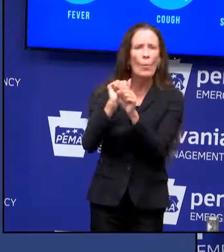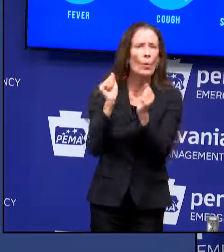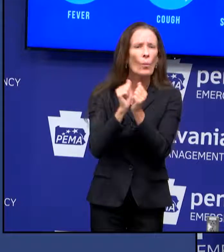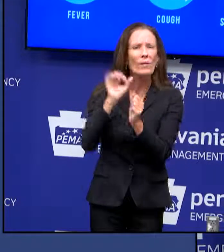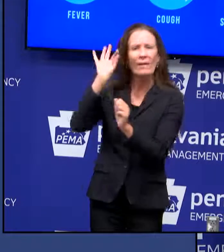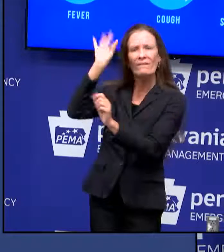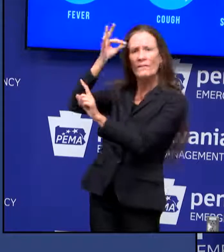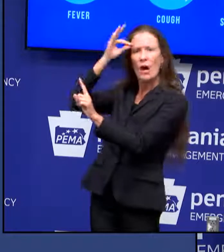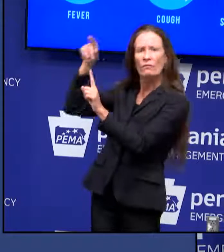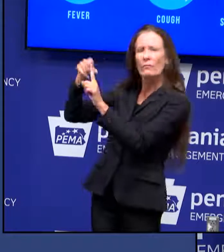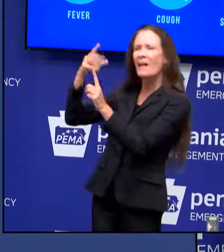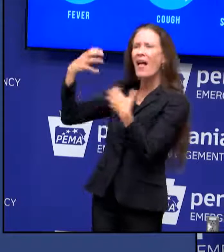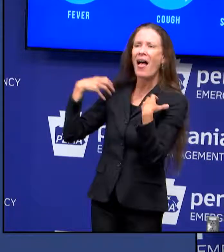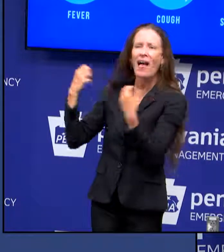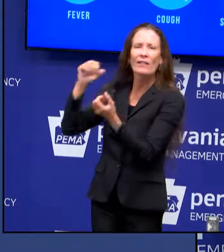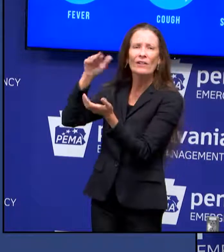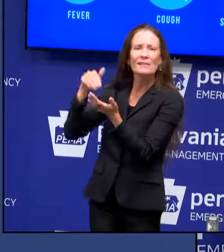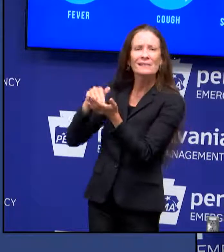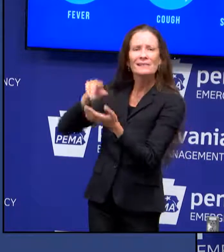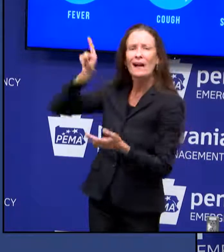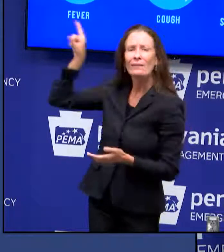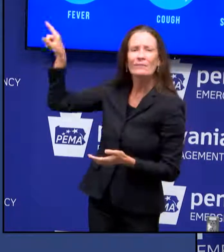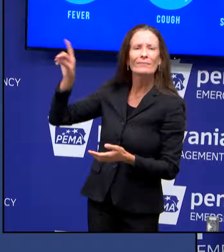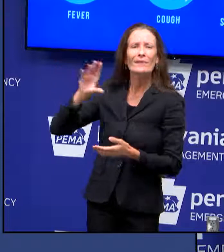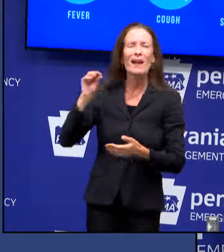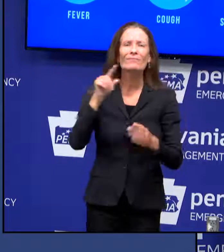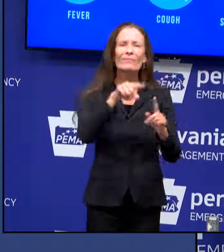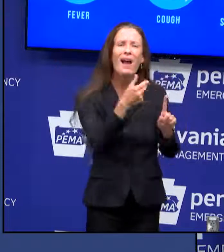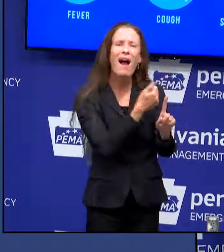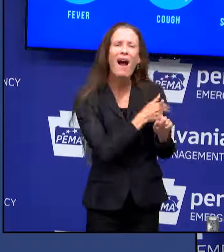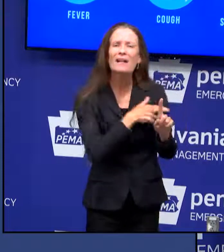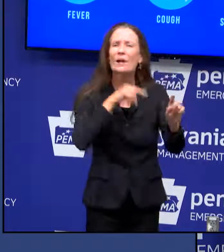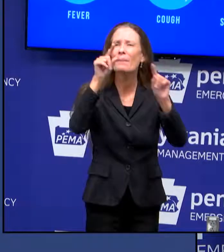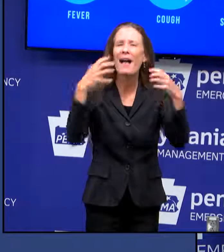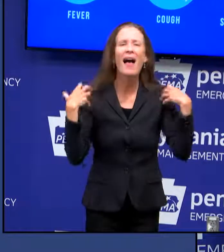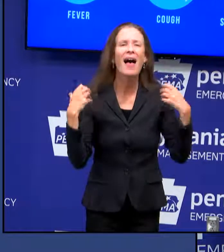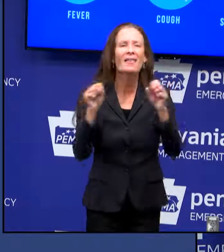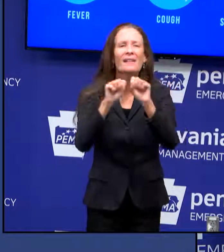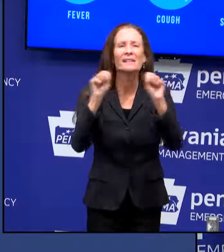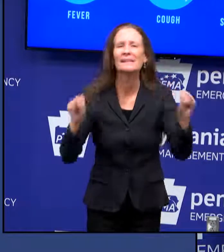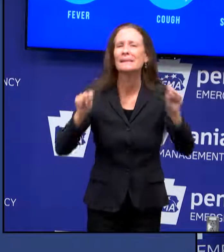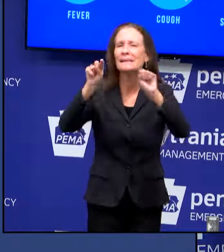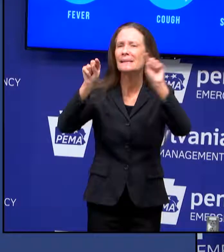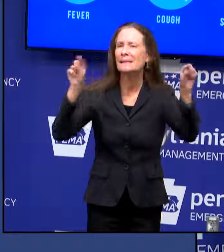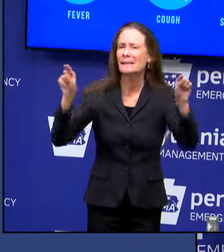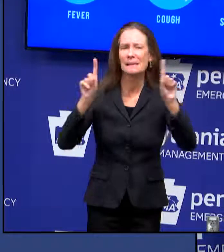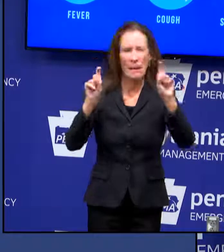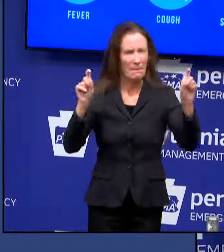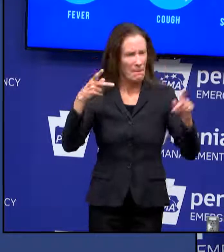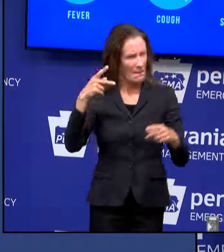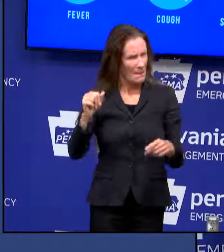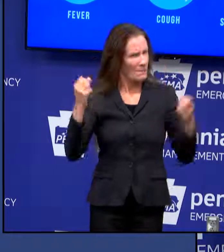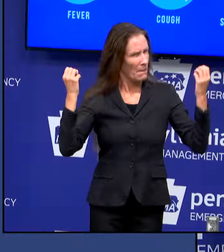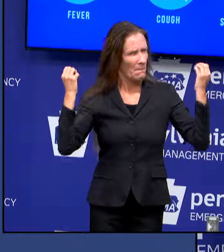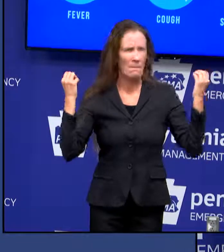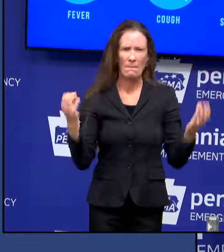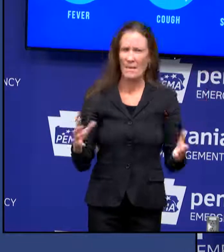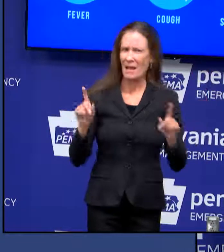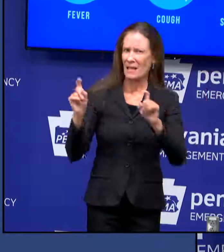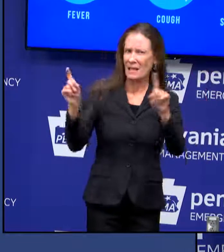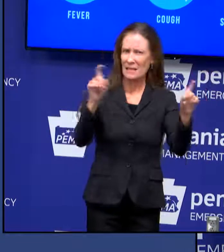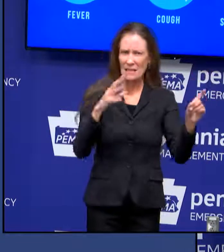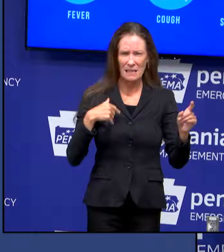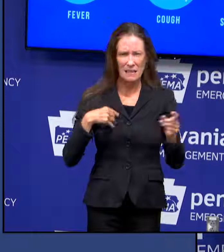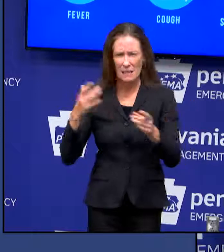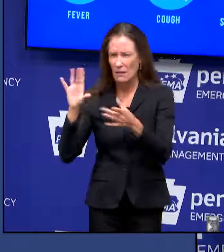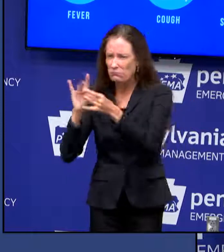course hospitals and health systems, which do a lot of testing in Pennsylvania. So there's a whole framework to increase testing. This